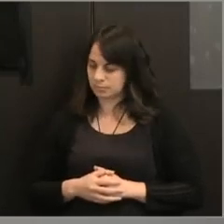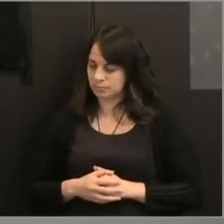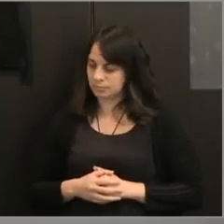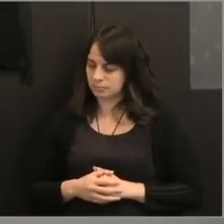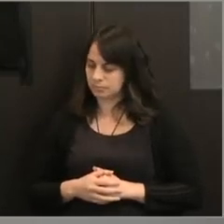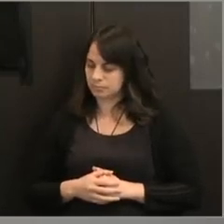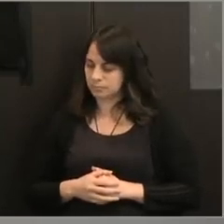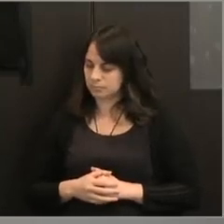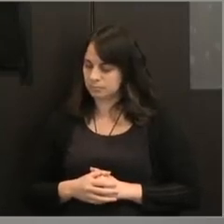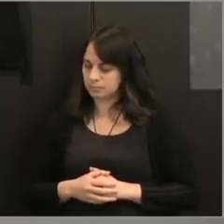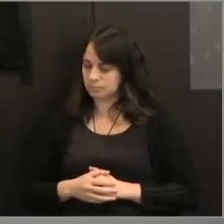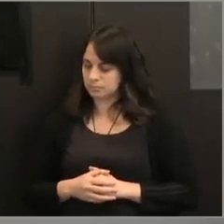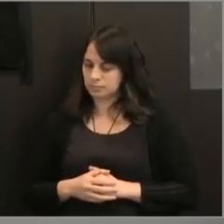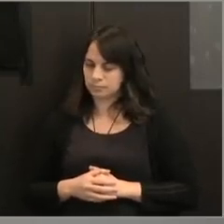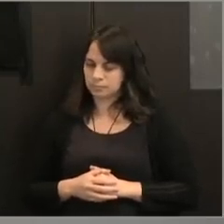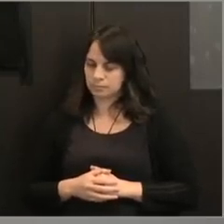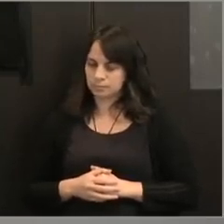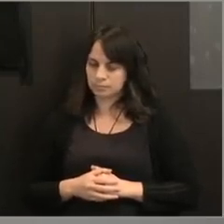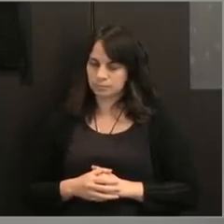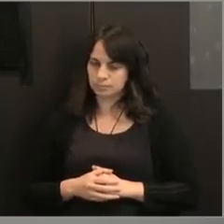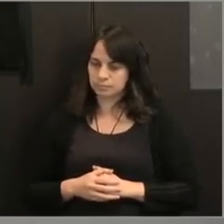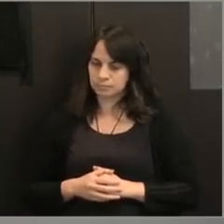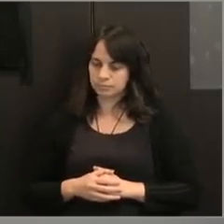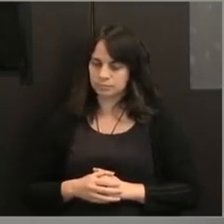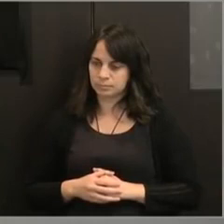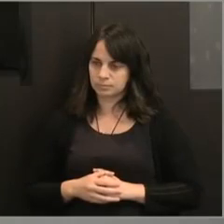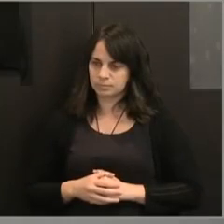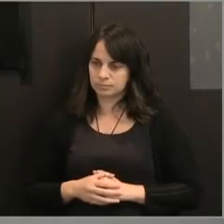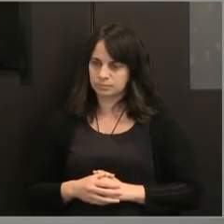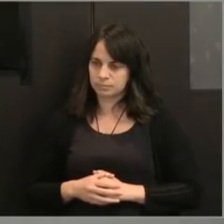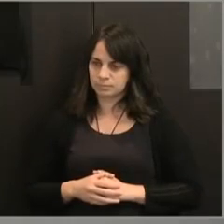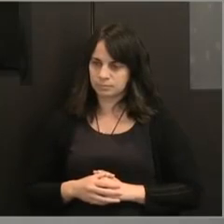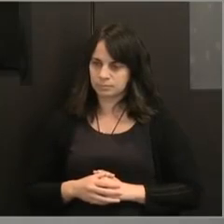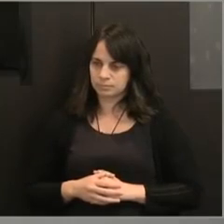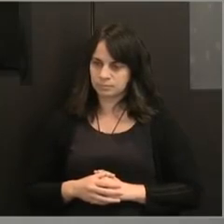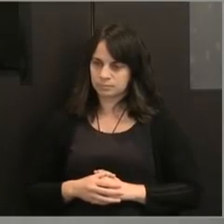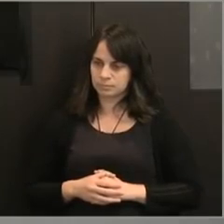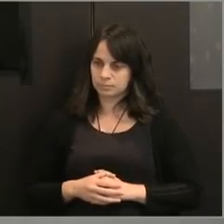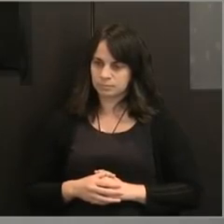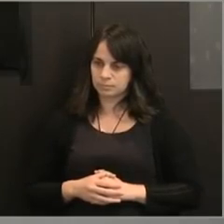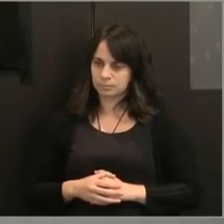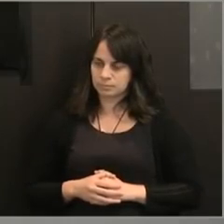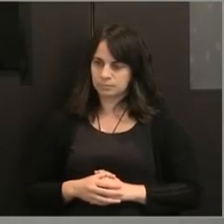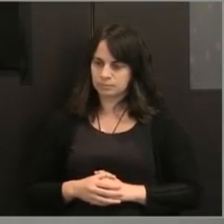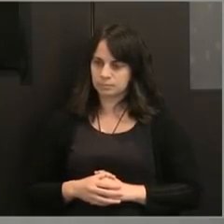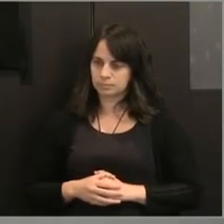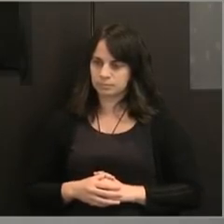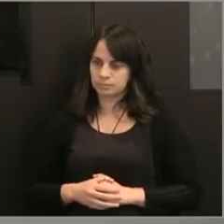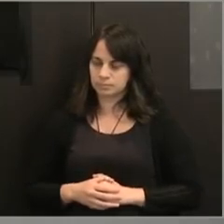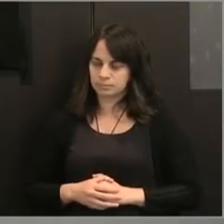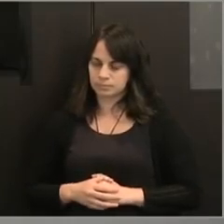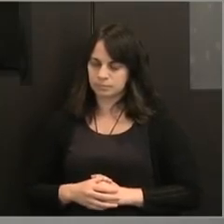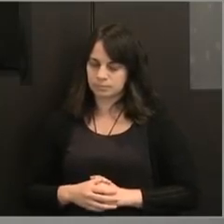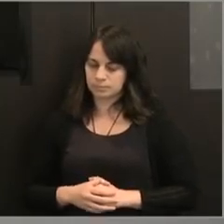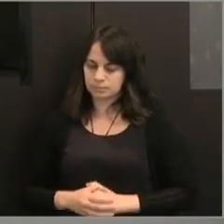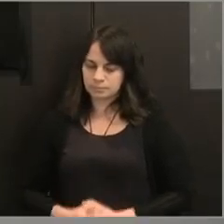Kahungunu, Ngāti Porou. Hei manaaki, hei aki a koe I runga I te whakaaro me whai